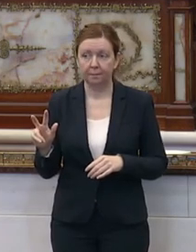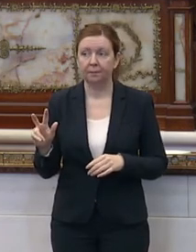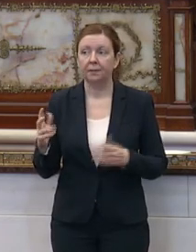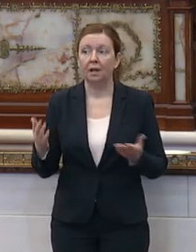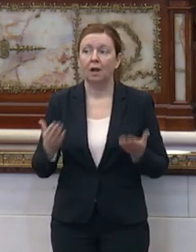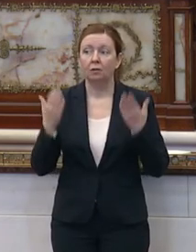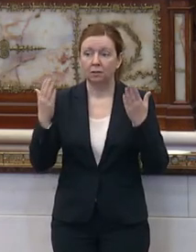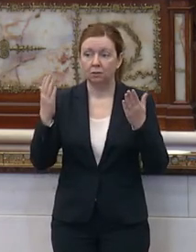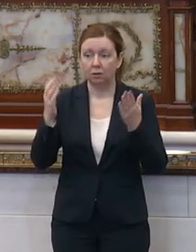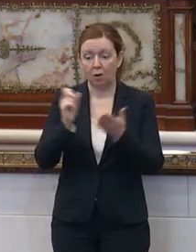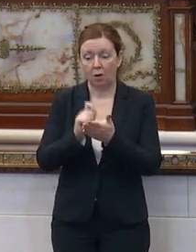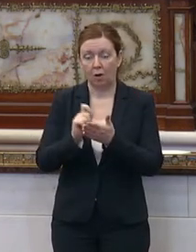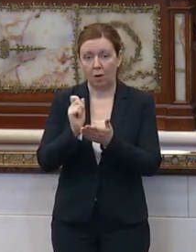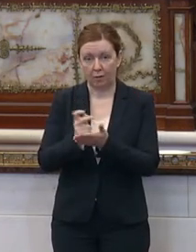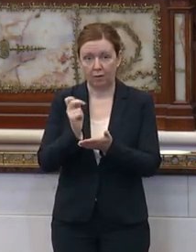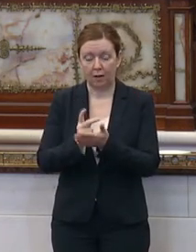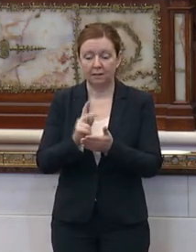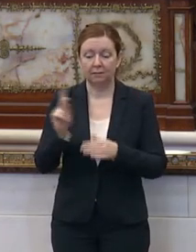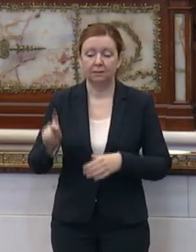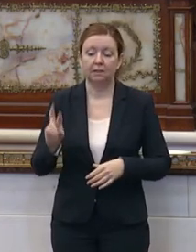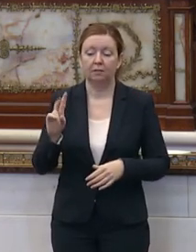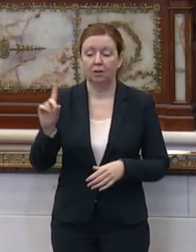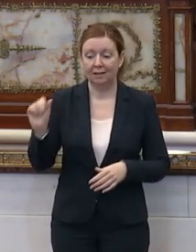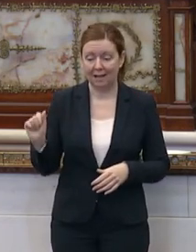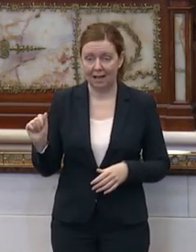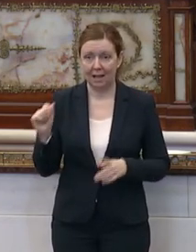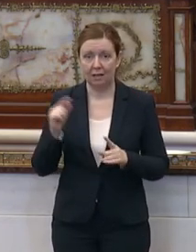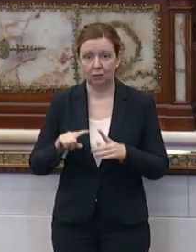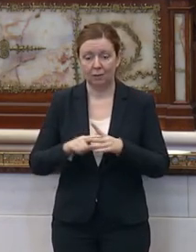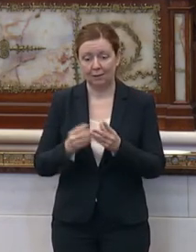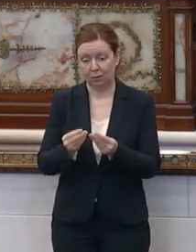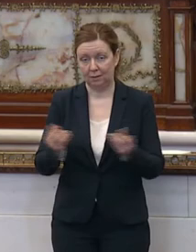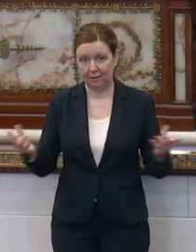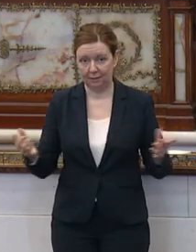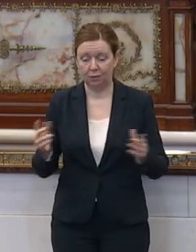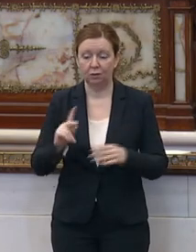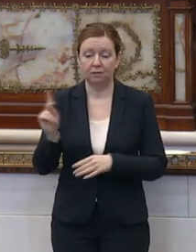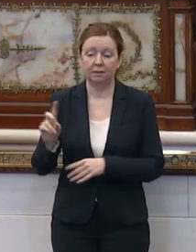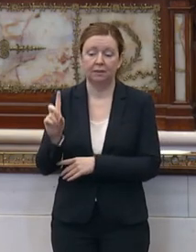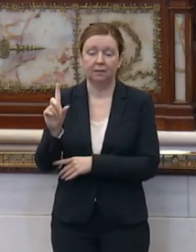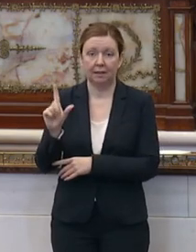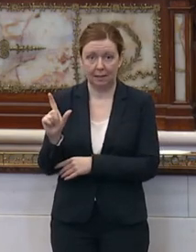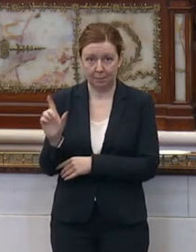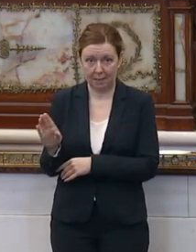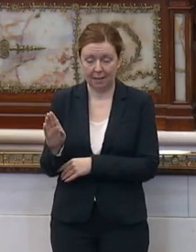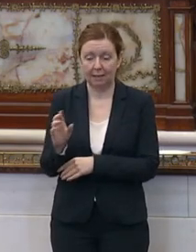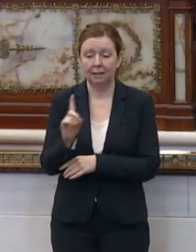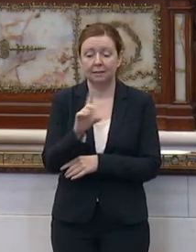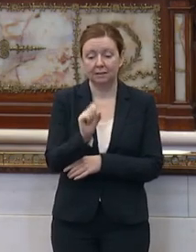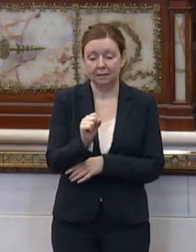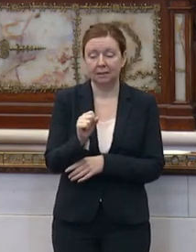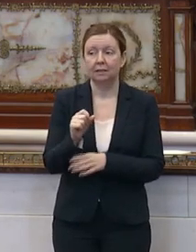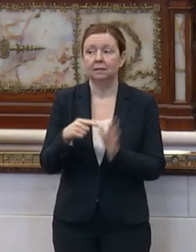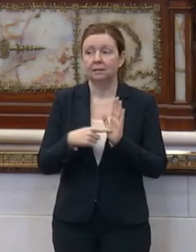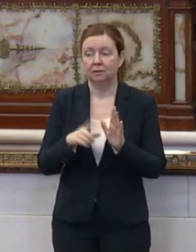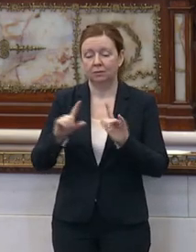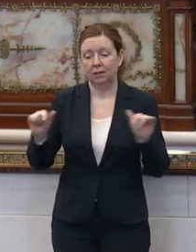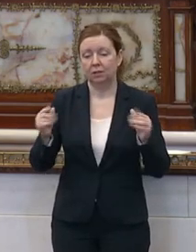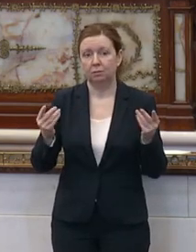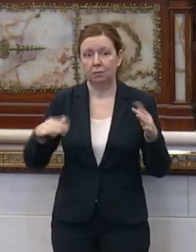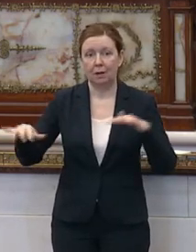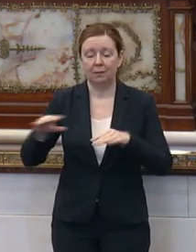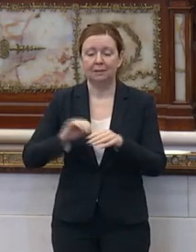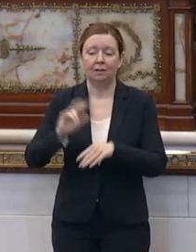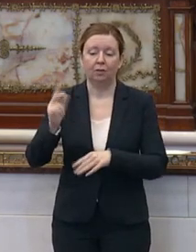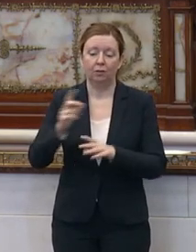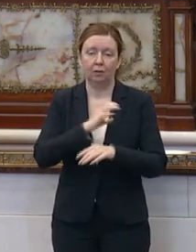220203, entitled a resolution authorizing the Philadelphia Redevelopment Authority to execute and deliver to the Philadelphia Land Bank deeds conveying title to various properties located